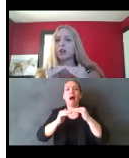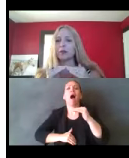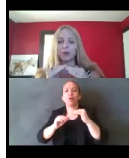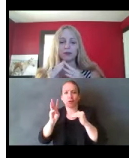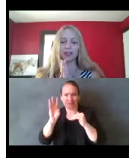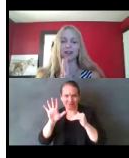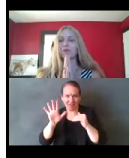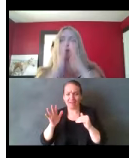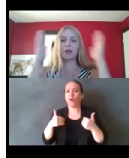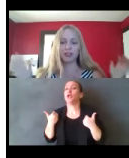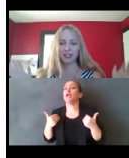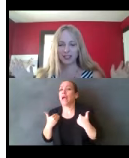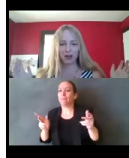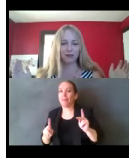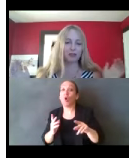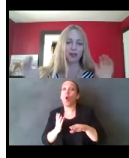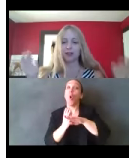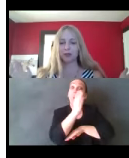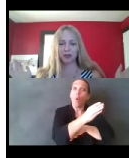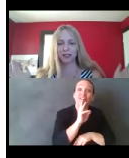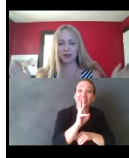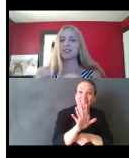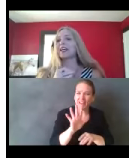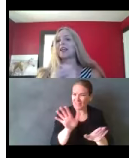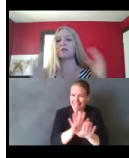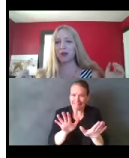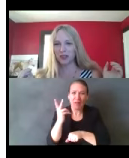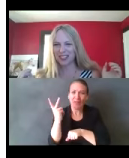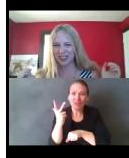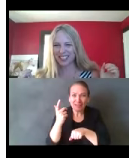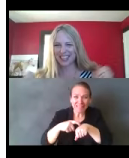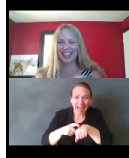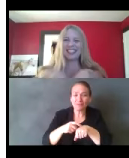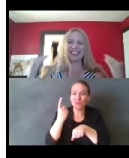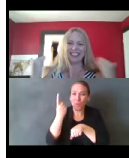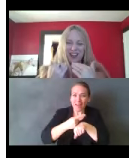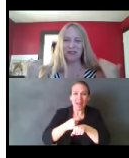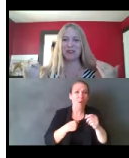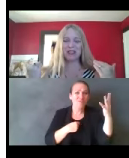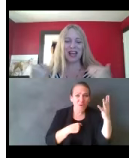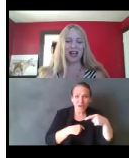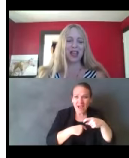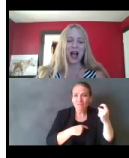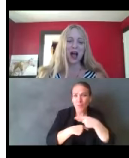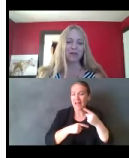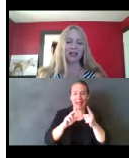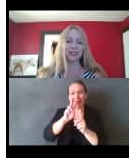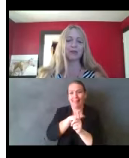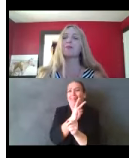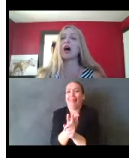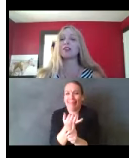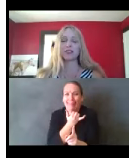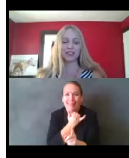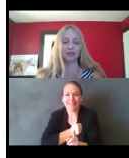for younger people. The people over 65 don't drink 3 drinks in one day or 4 drinks in one day. Reverse that. That's